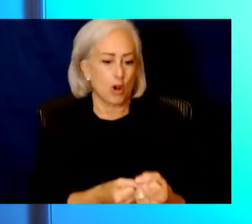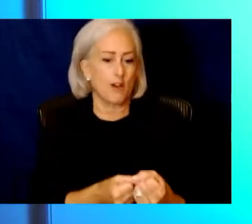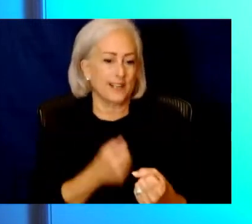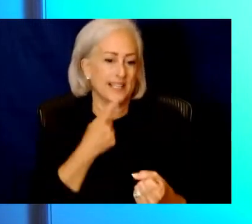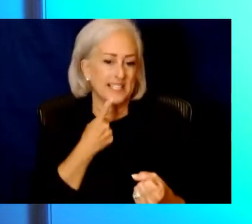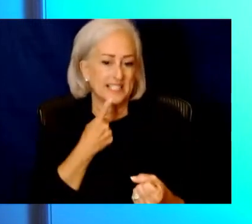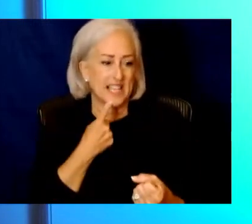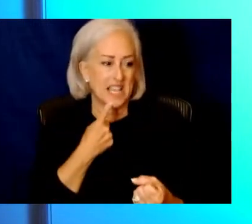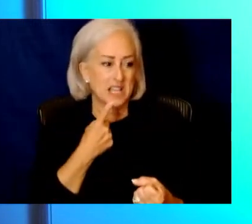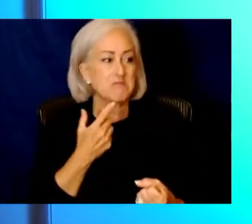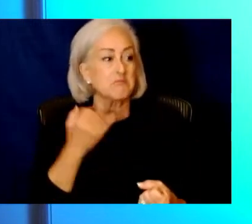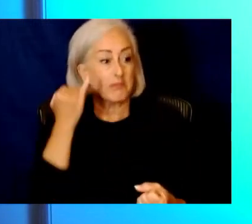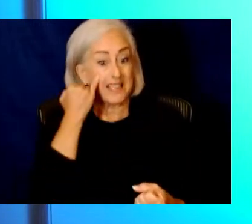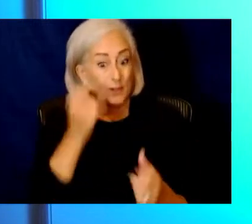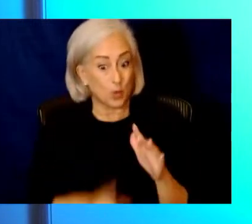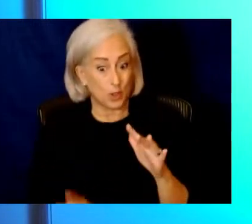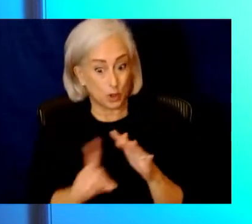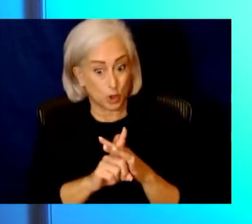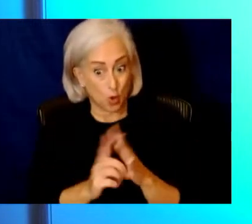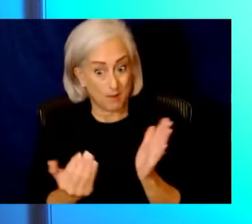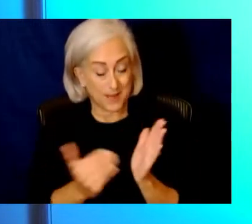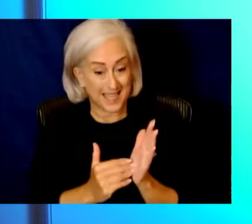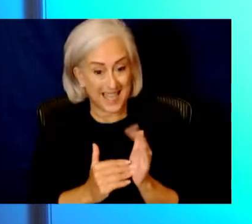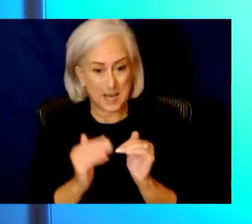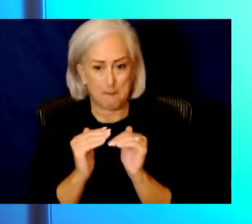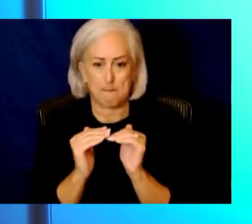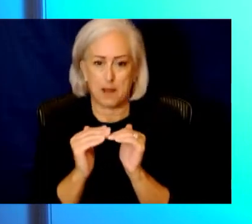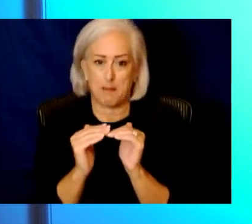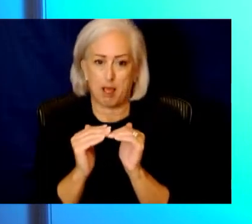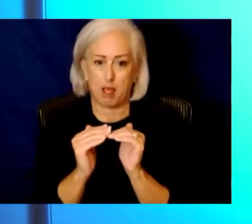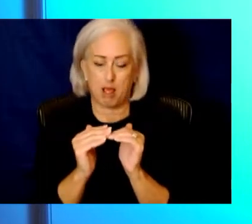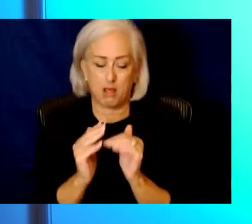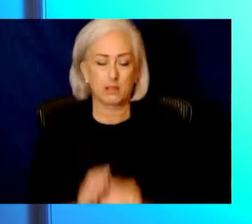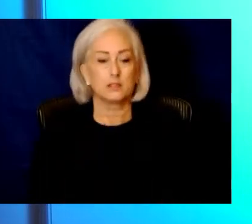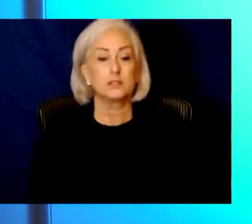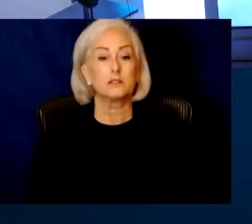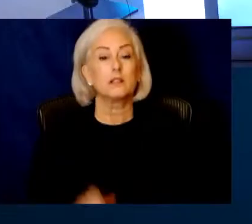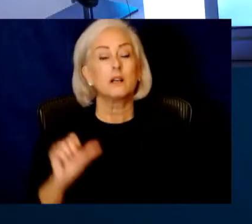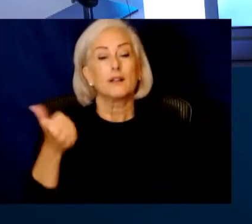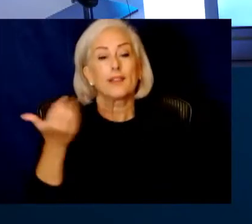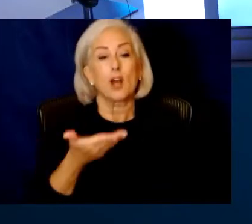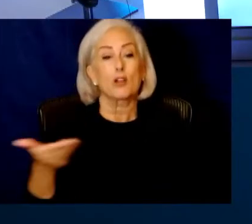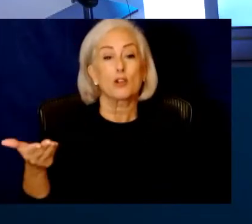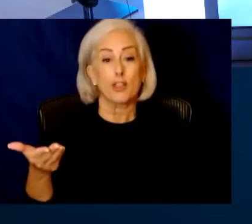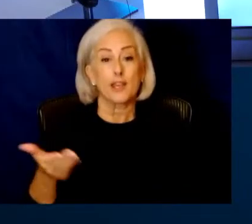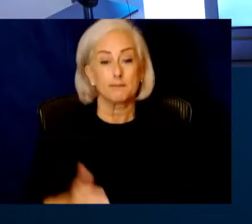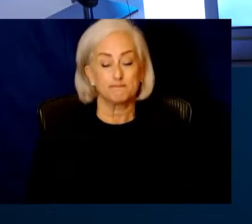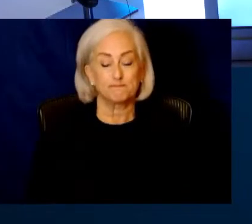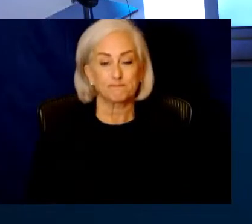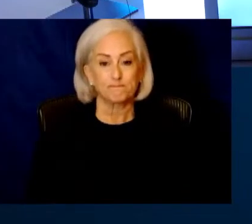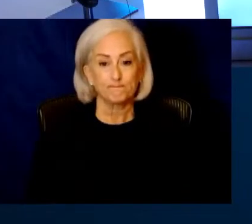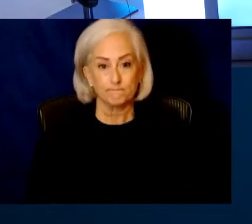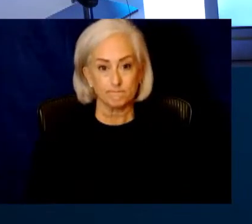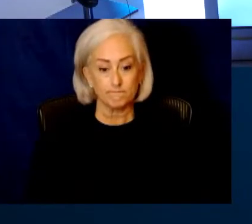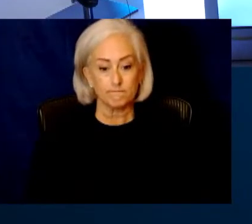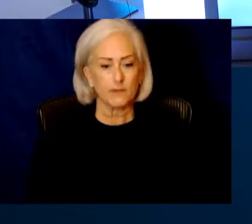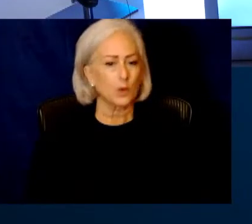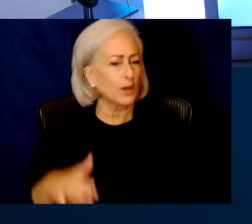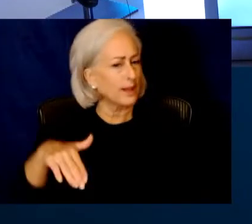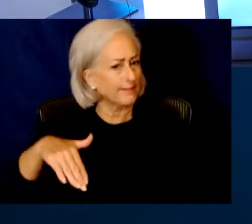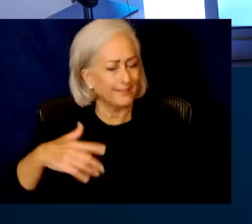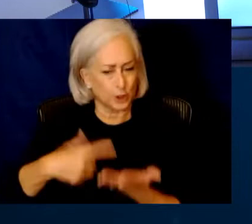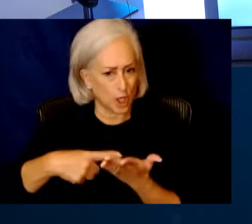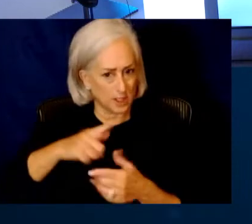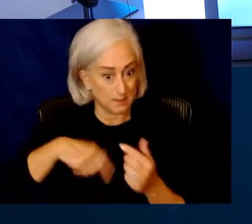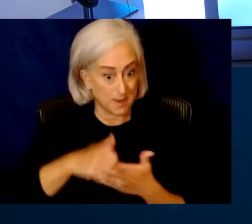minimal. But we also have to remember the other thing we haven't touched on too much here, Steve, is that the follow-up with